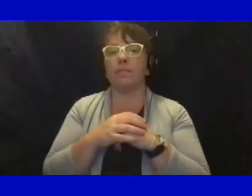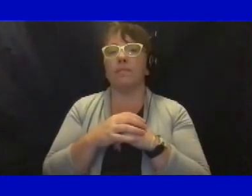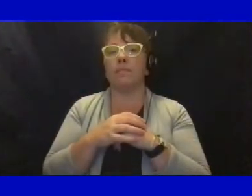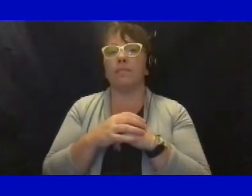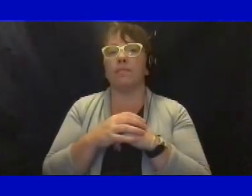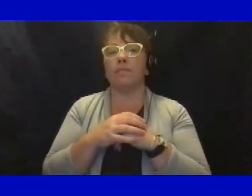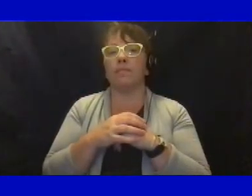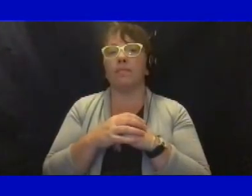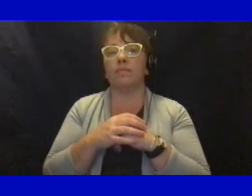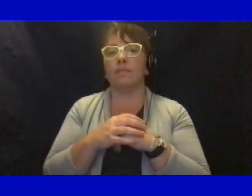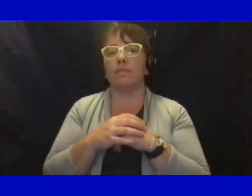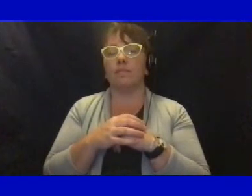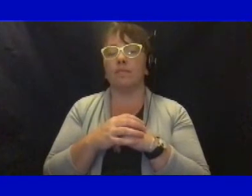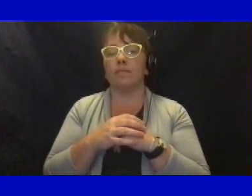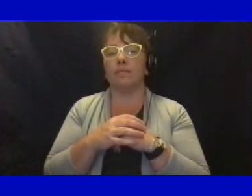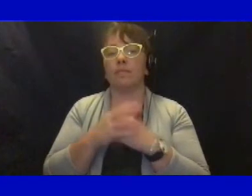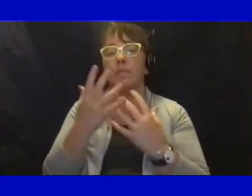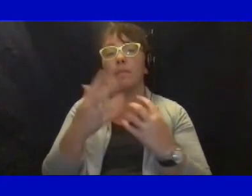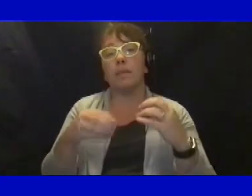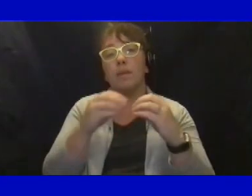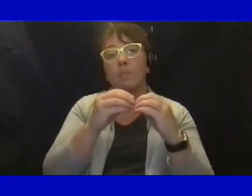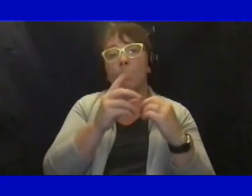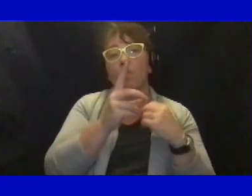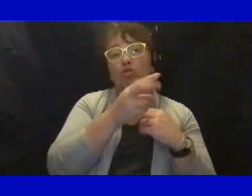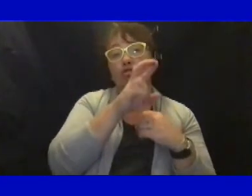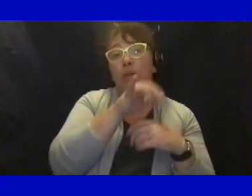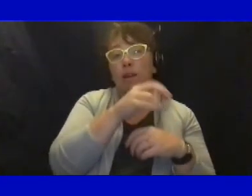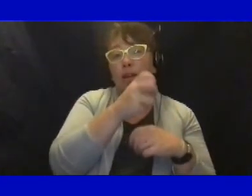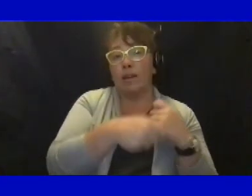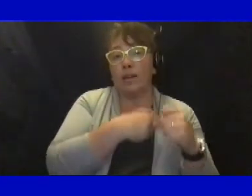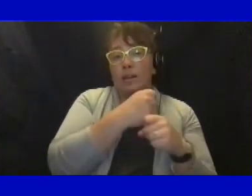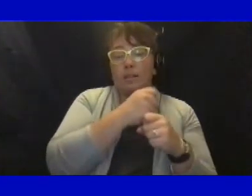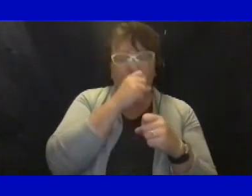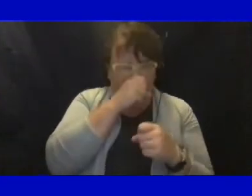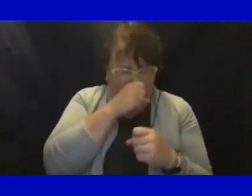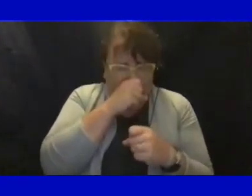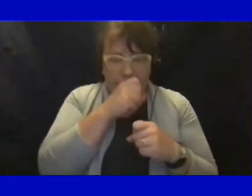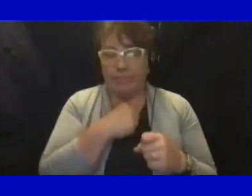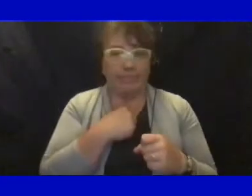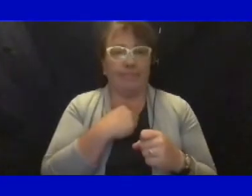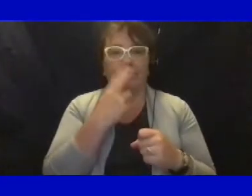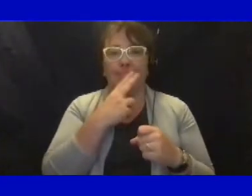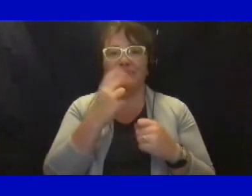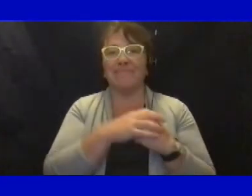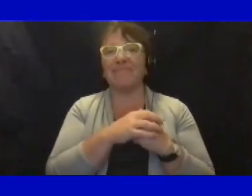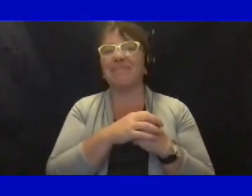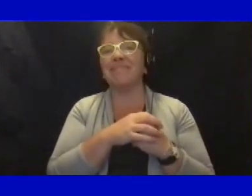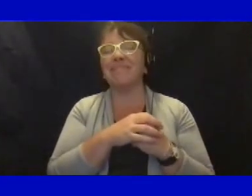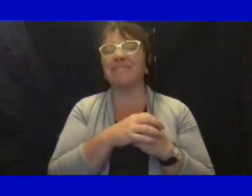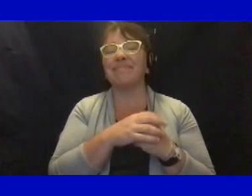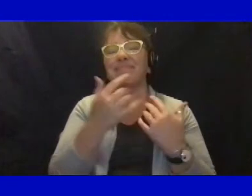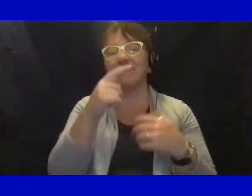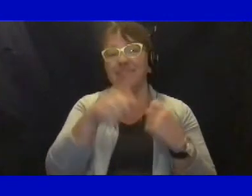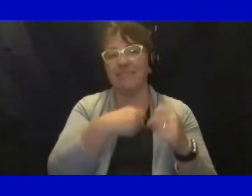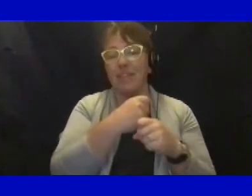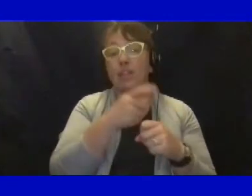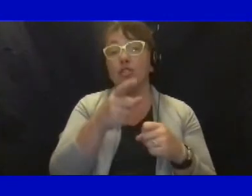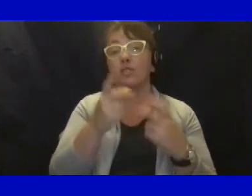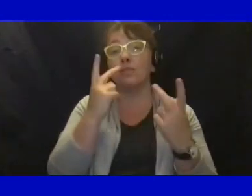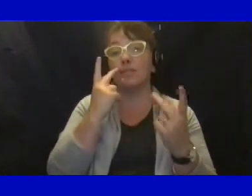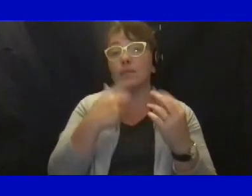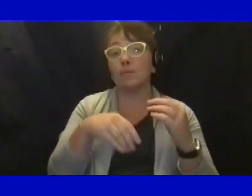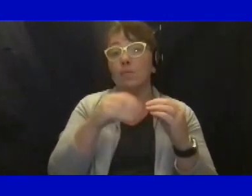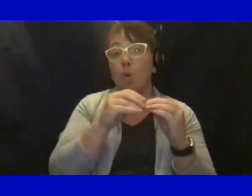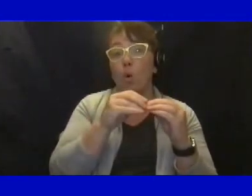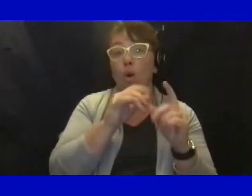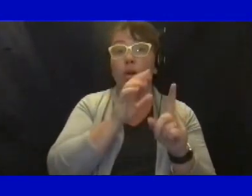drier, it might be a warmer winter, but your message and your understanding needs to be that it is common and is expected to have